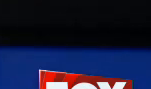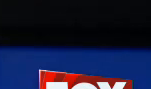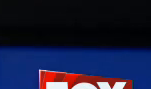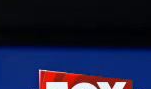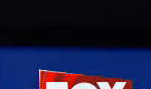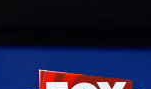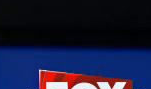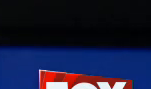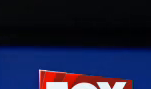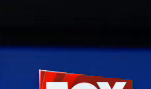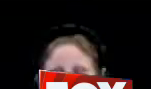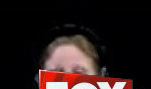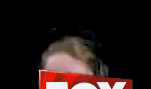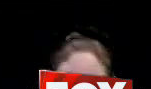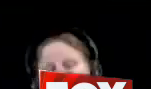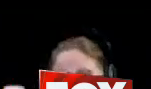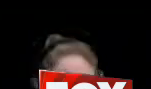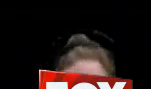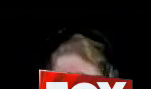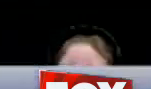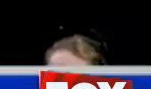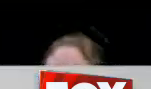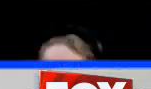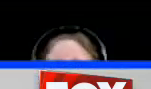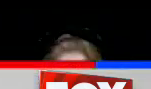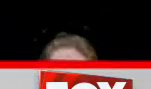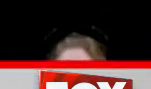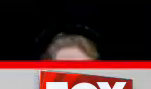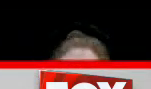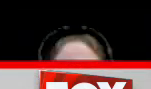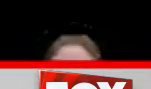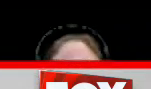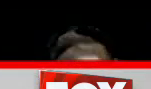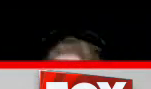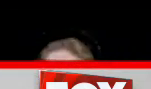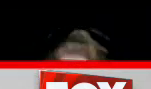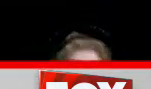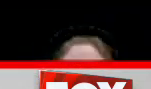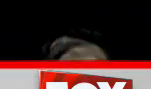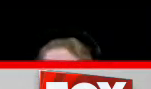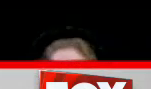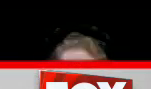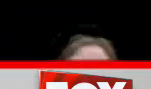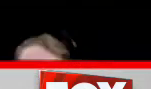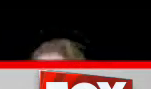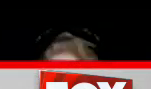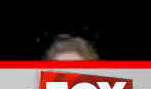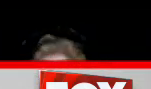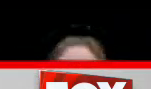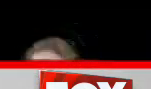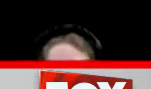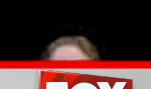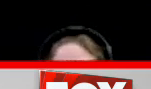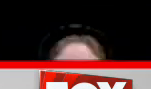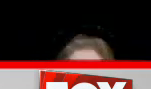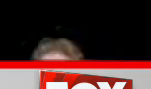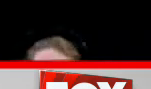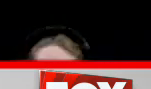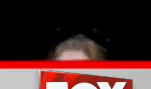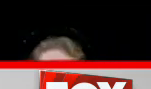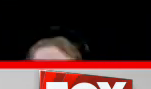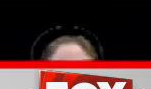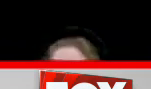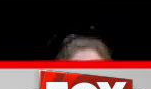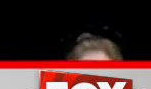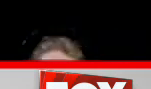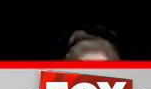began earlier this year. Right now in McLennan County, there are 24 active COVID cases throughout 13 elderly care centers in the county, and two